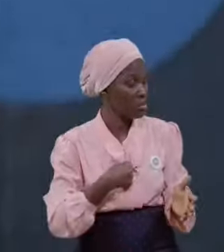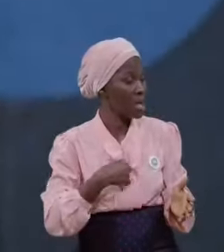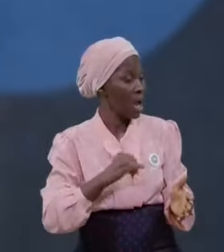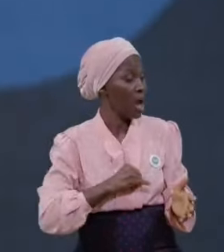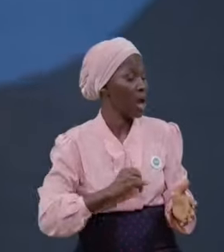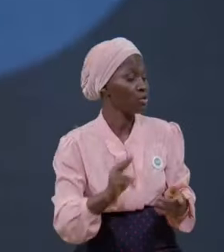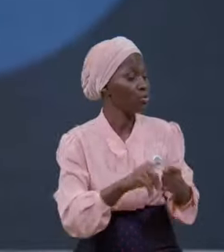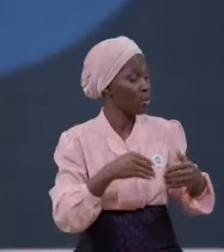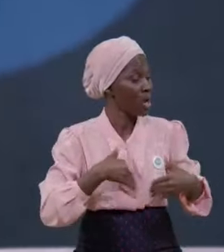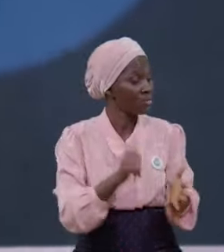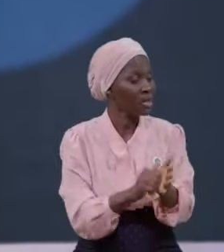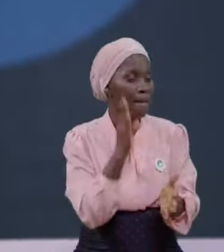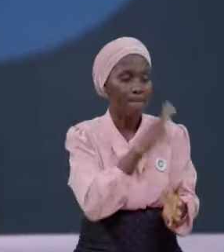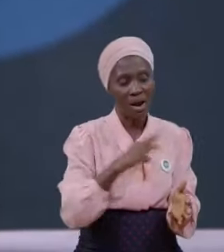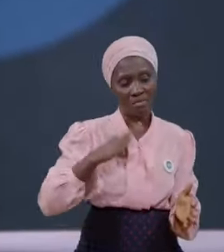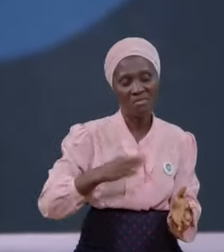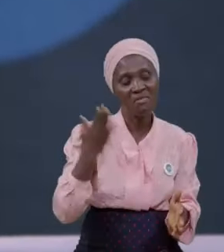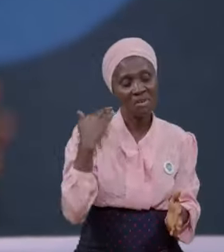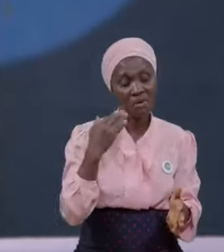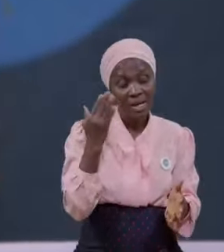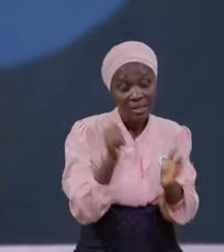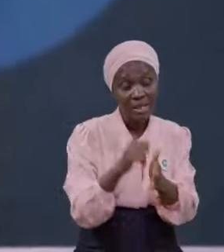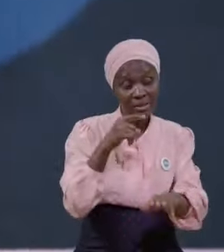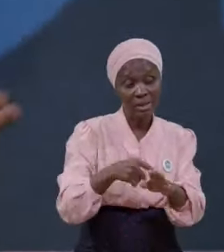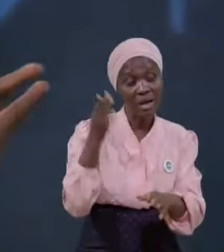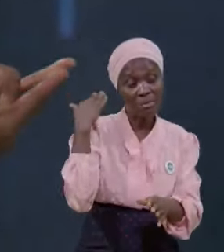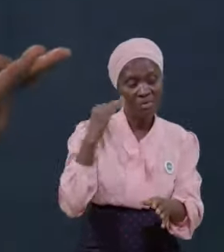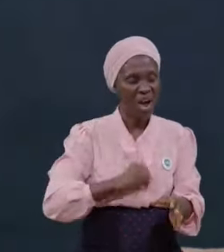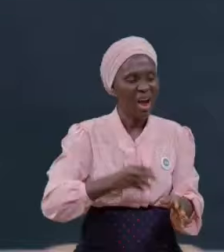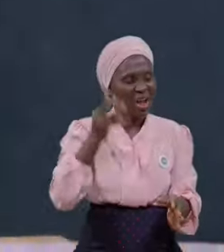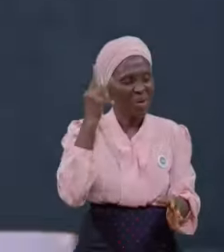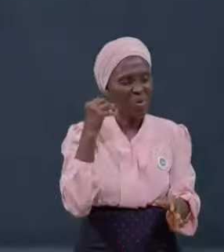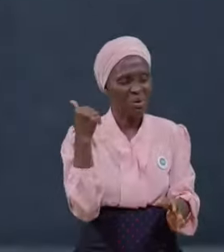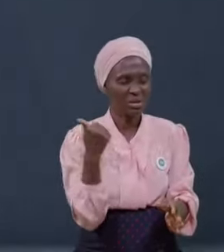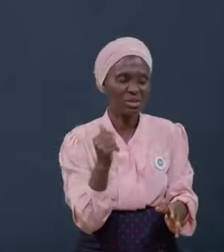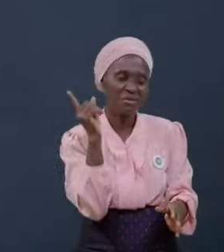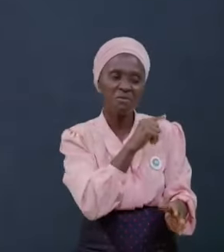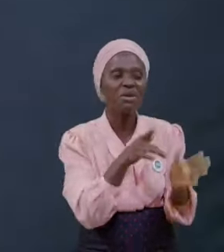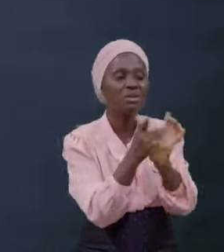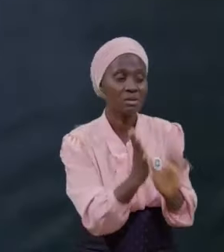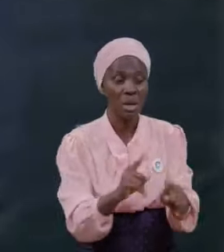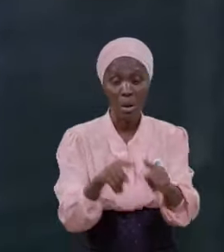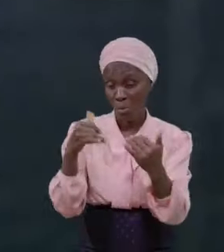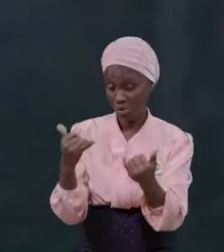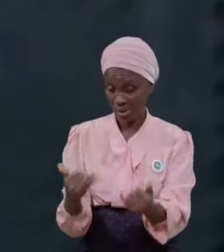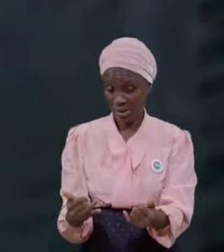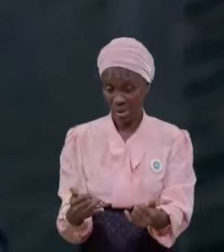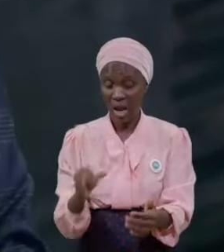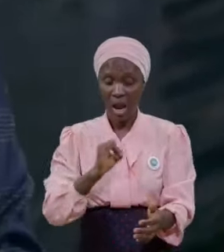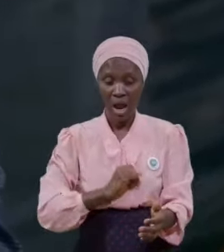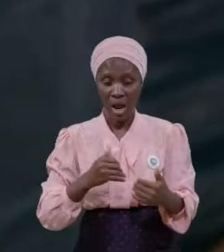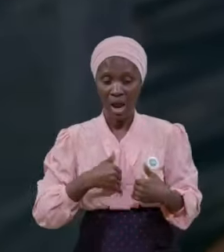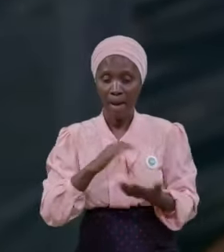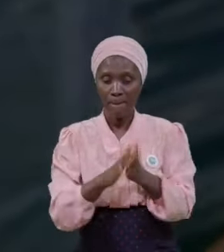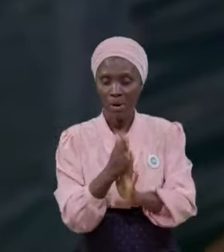was just an almost Christian. But now, an actual Christian, an altogether